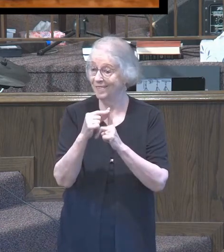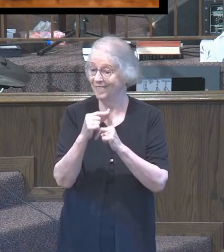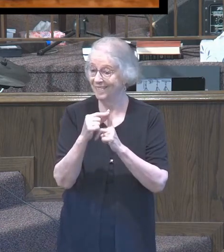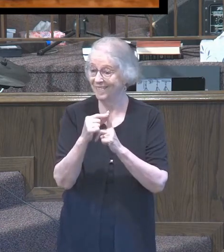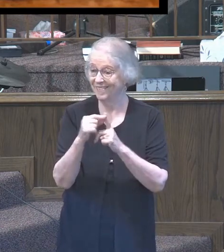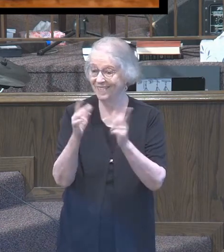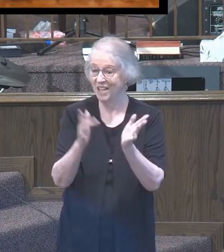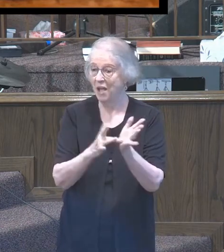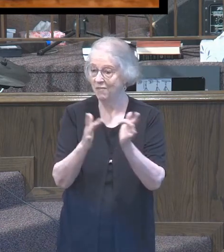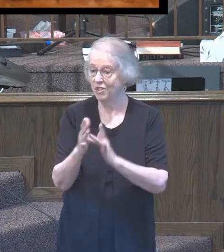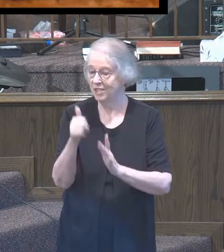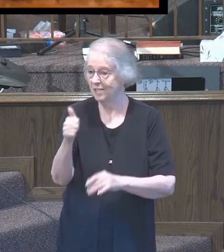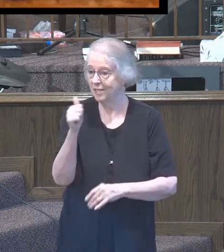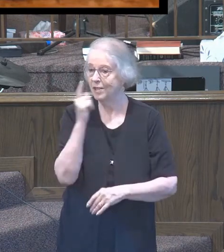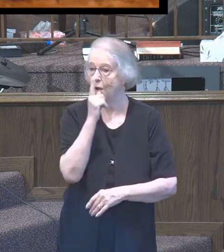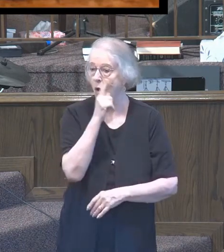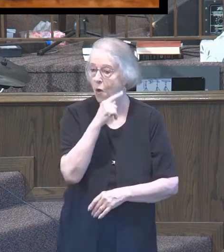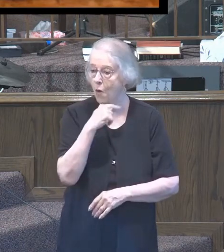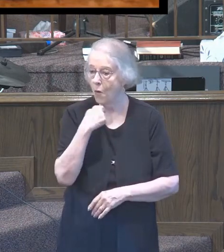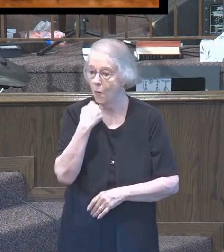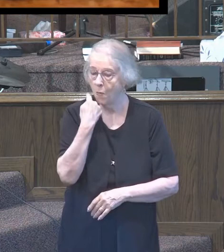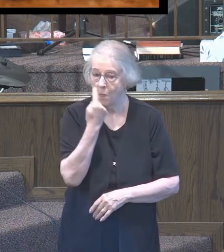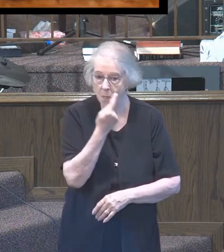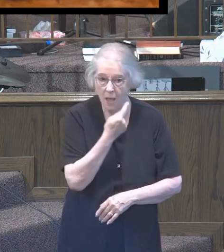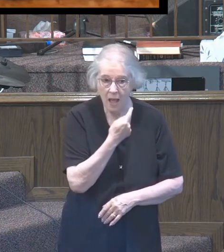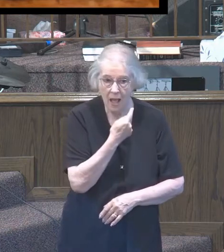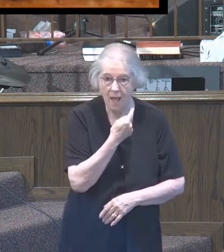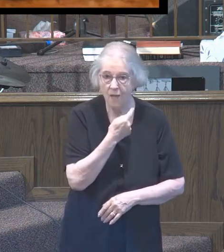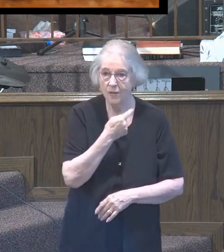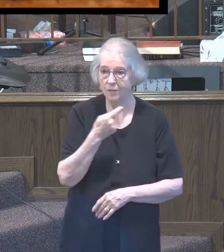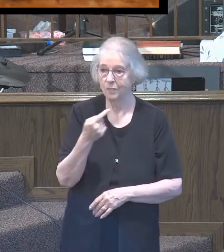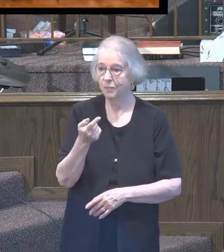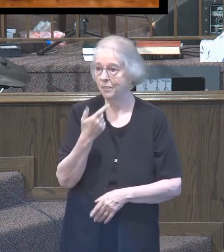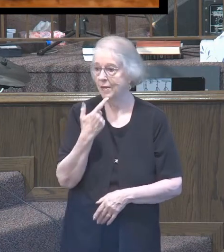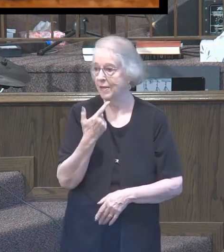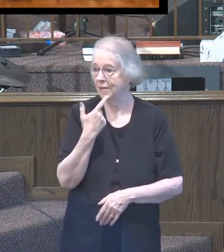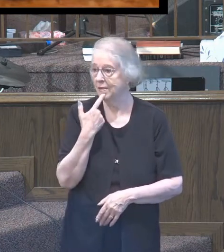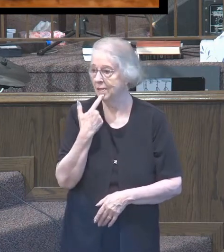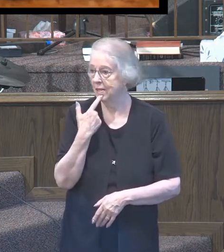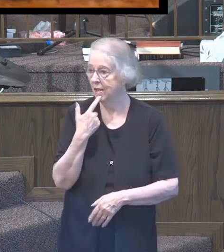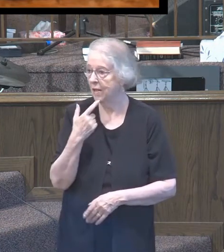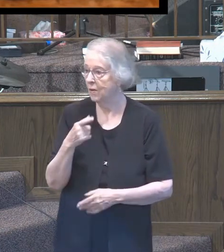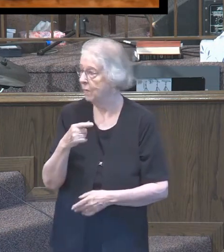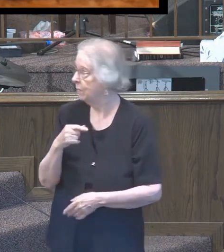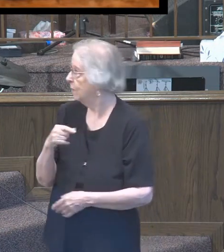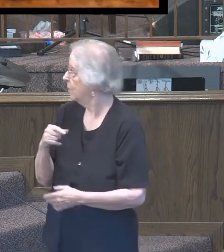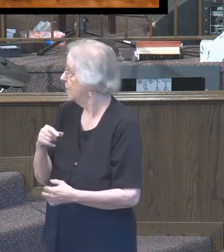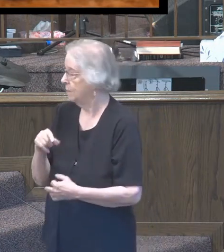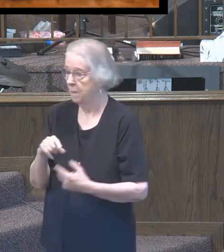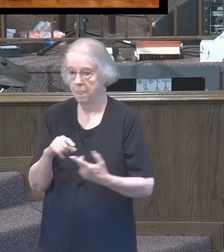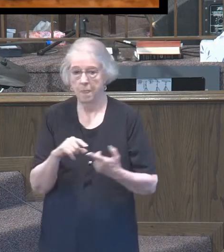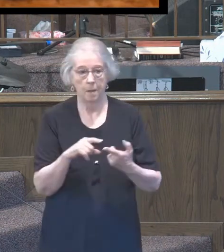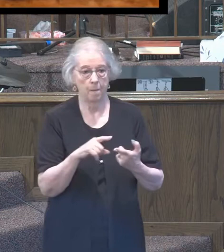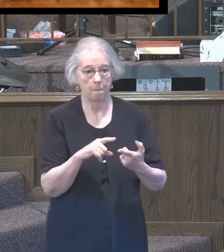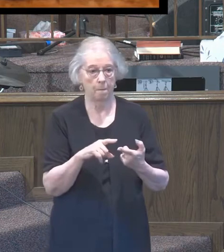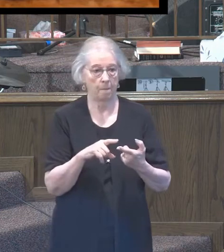Matthew chapter 5 and verse 1 says this: when Jesus saw his ministry, and I will be reading, the reason I handed this to you is